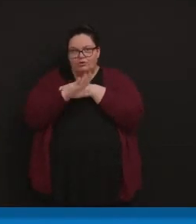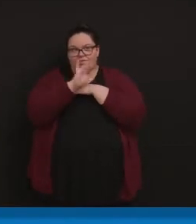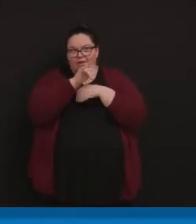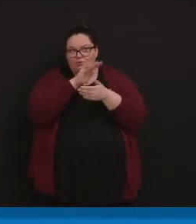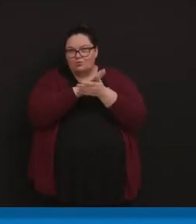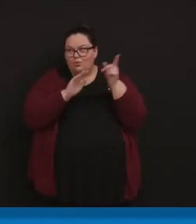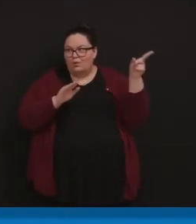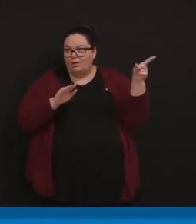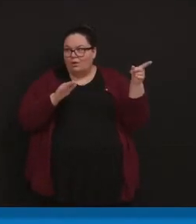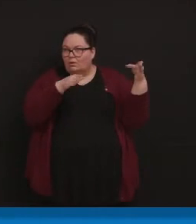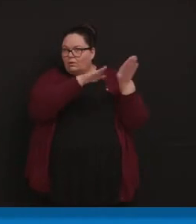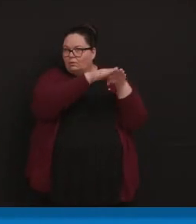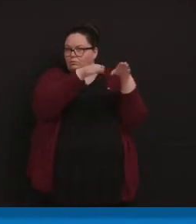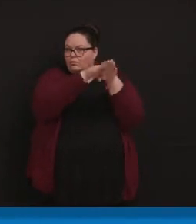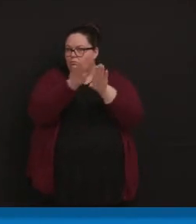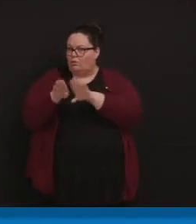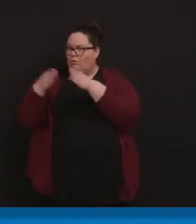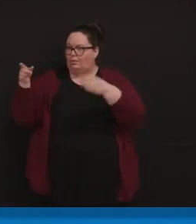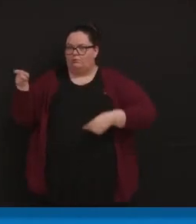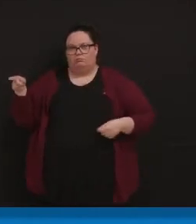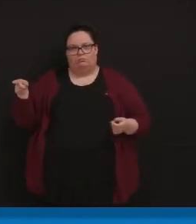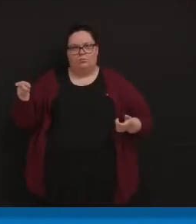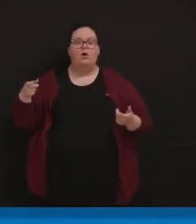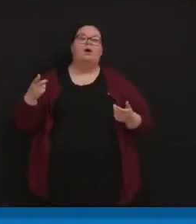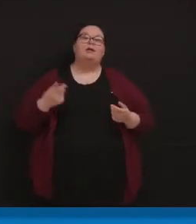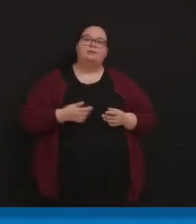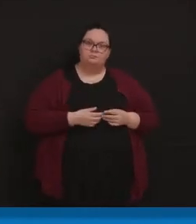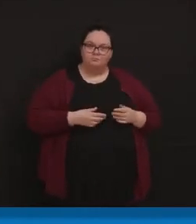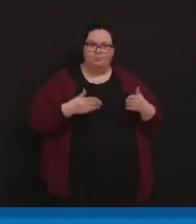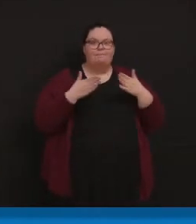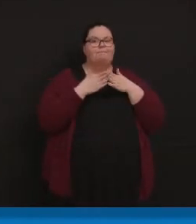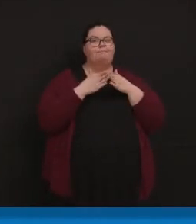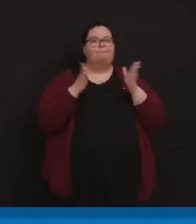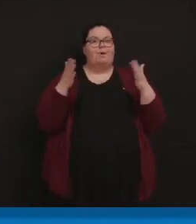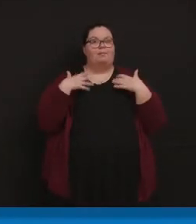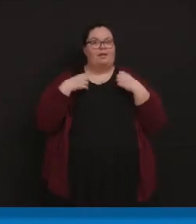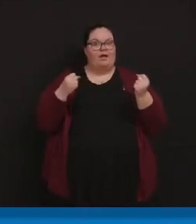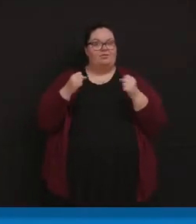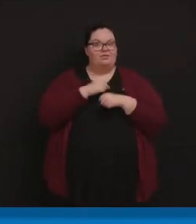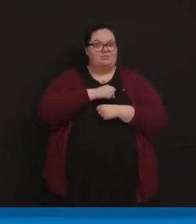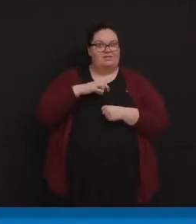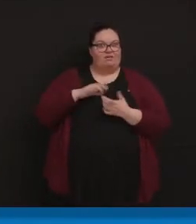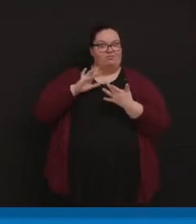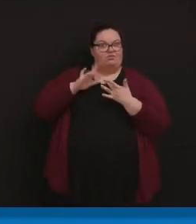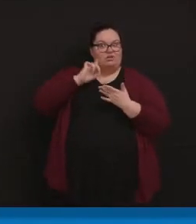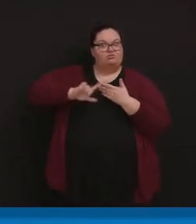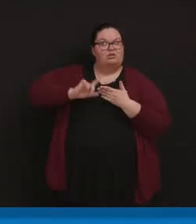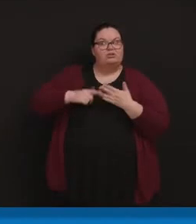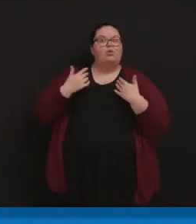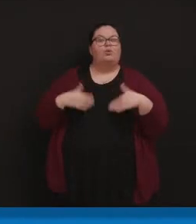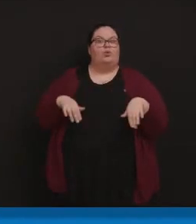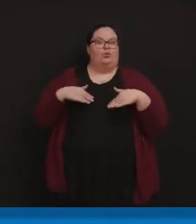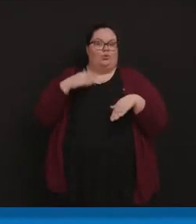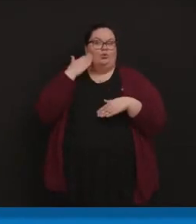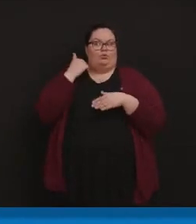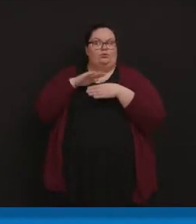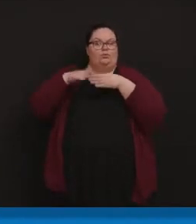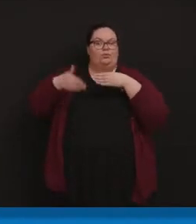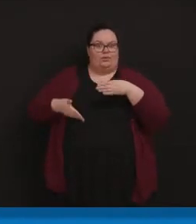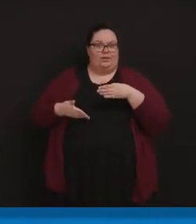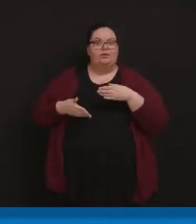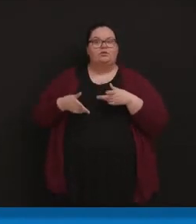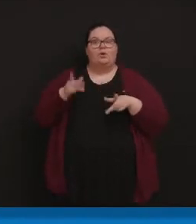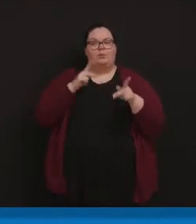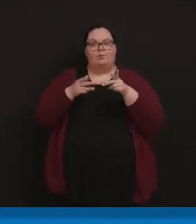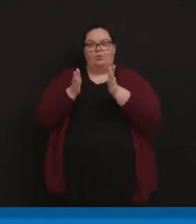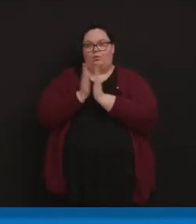schools? Well, all of the public health staff and teams over the weekend did an extensive amount of contact tracing. So all of the people